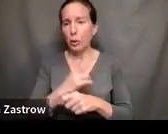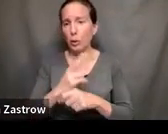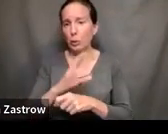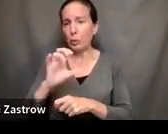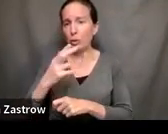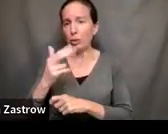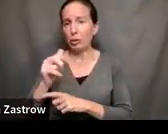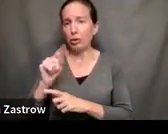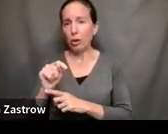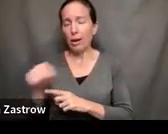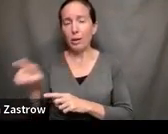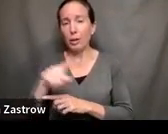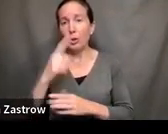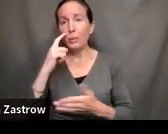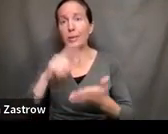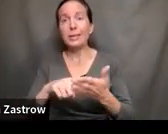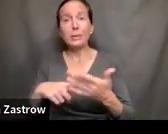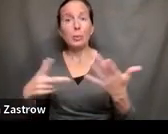here.